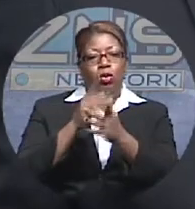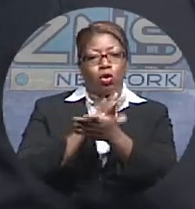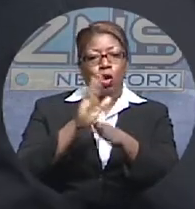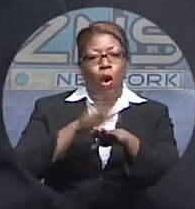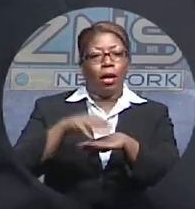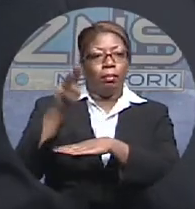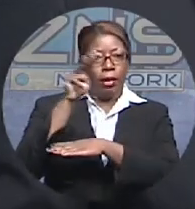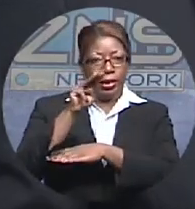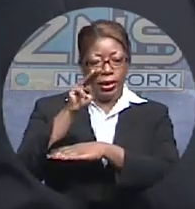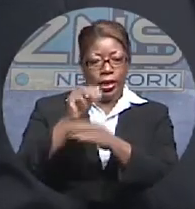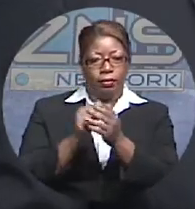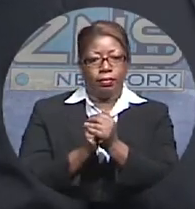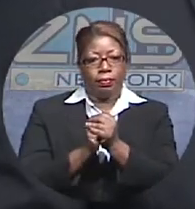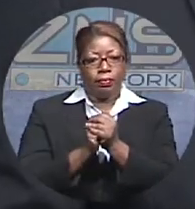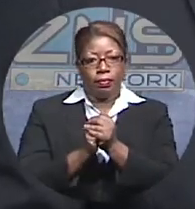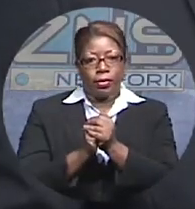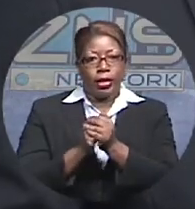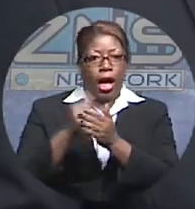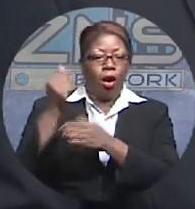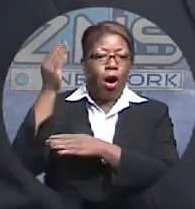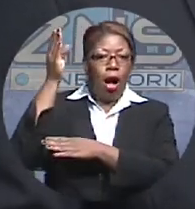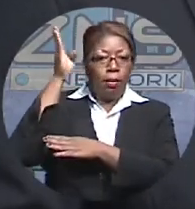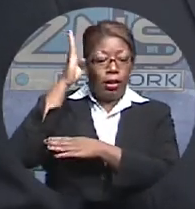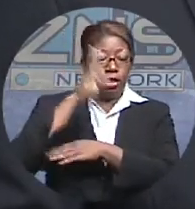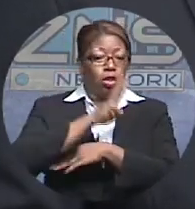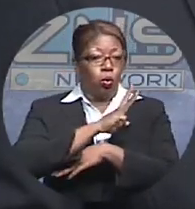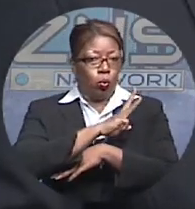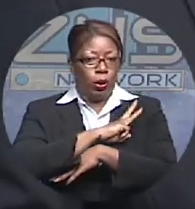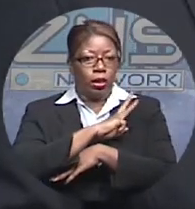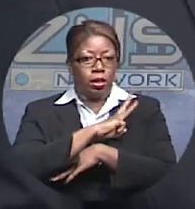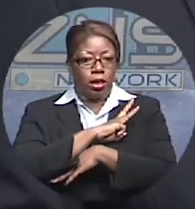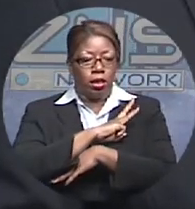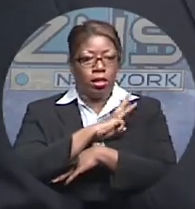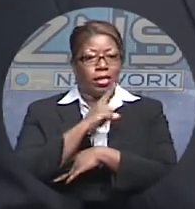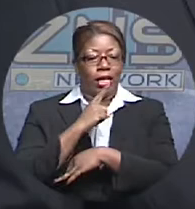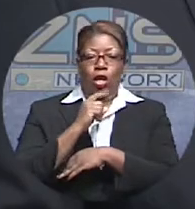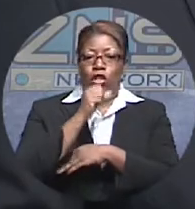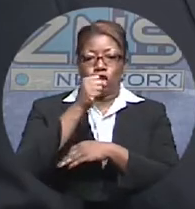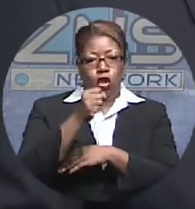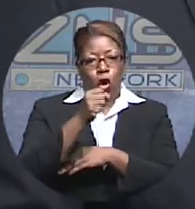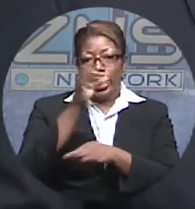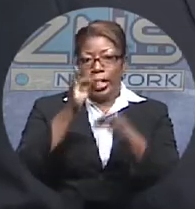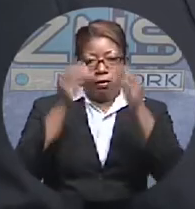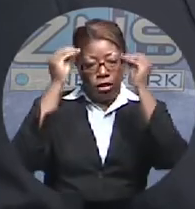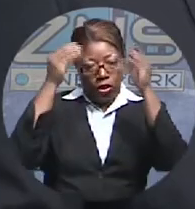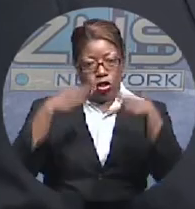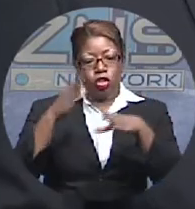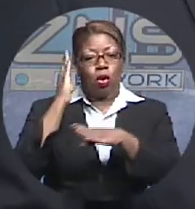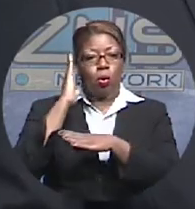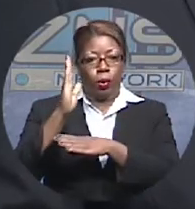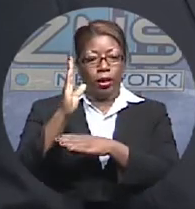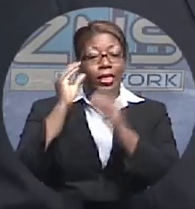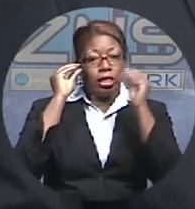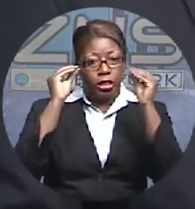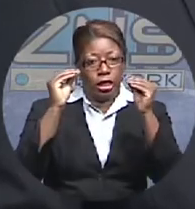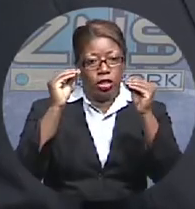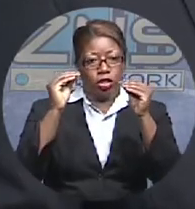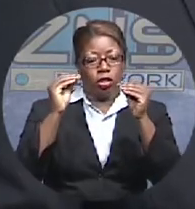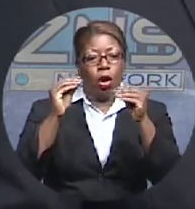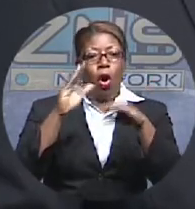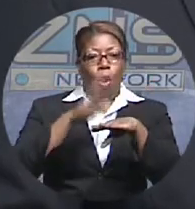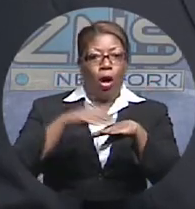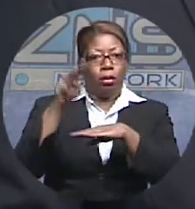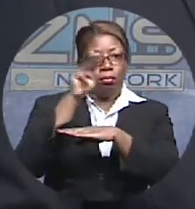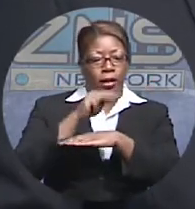B.U.T. President Belinda Wilson says she cannot give the assurance that union members will teach when those primary schools open on Monday. She says the